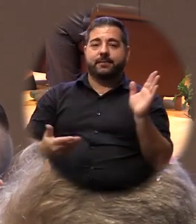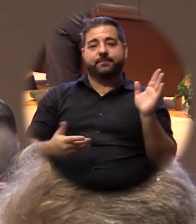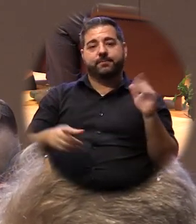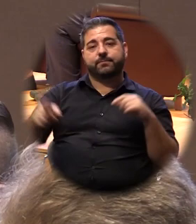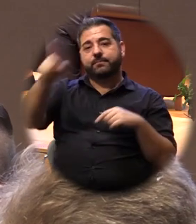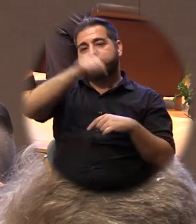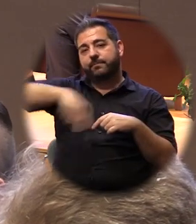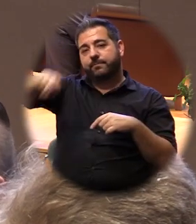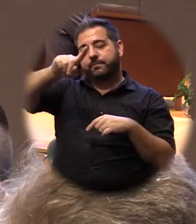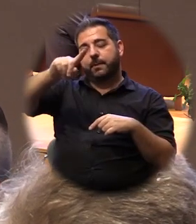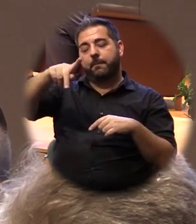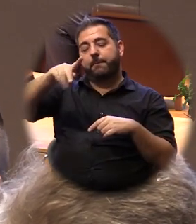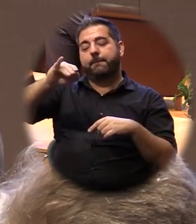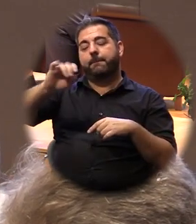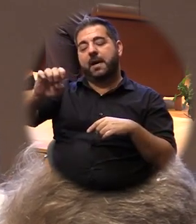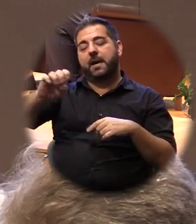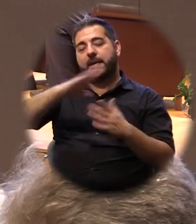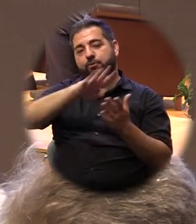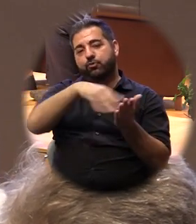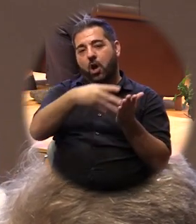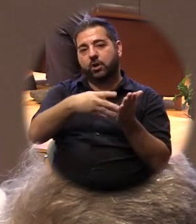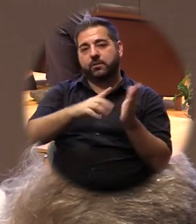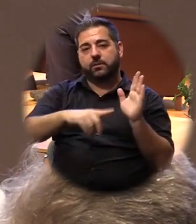would be more so